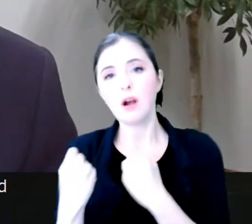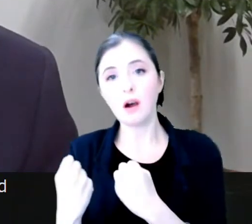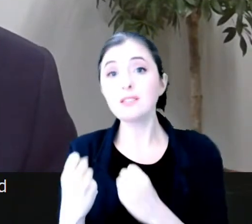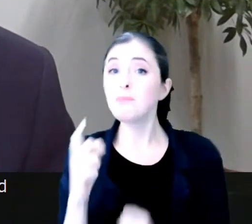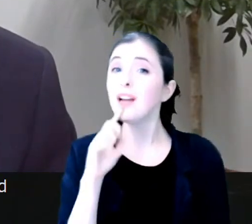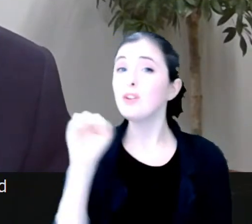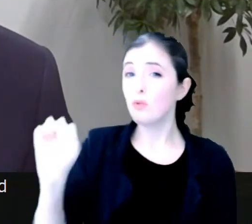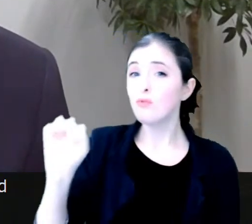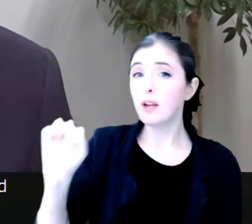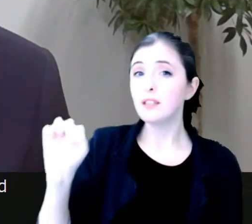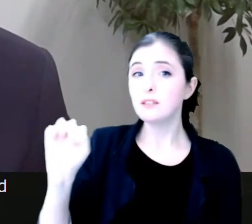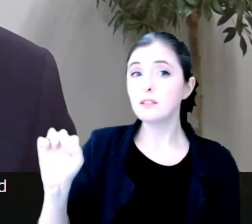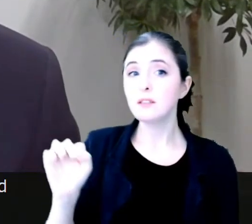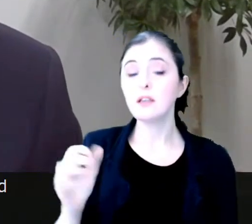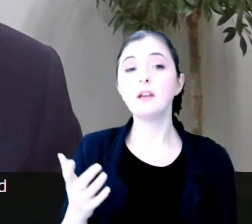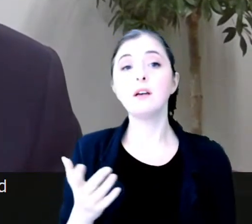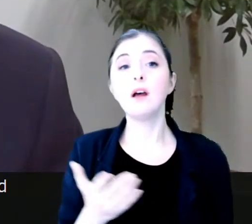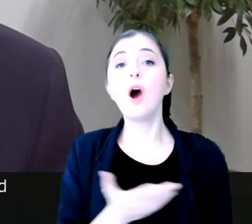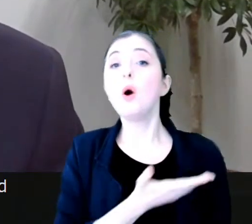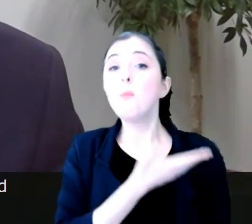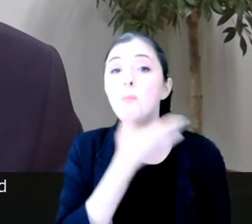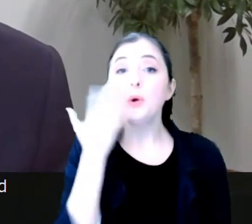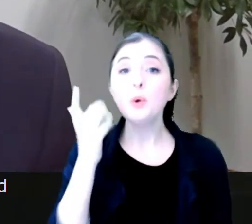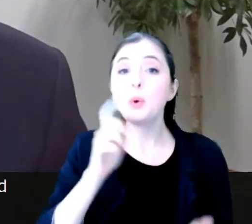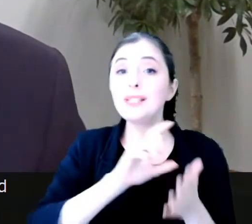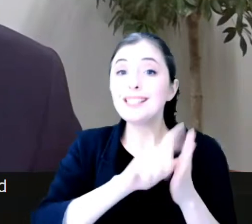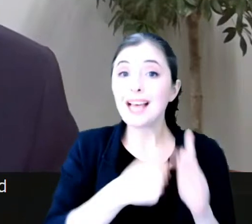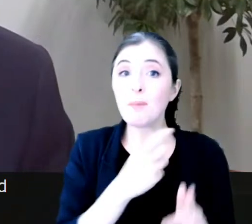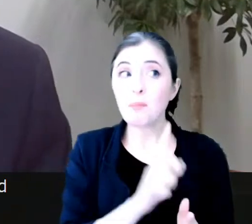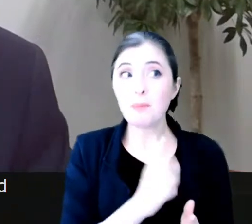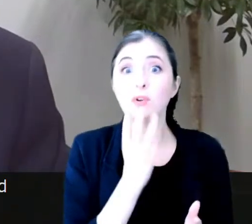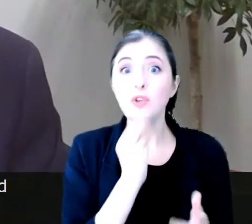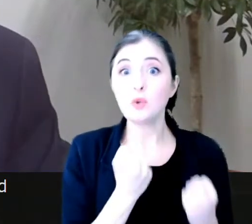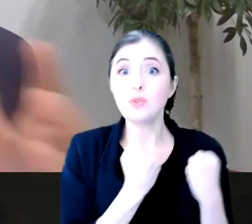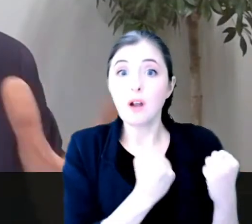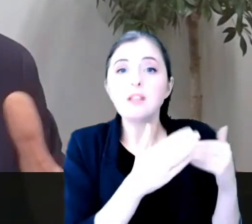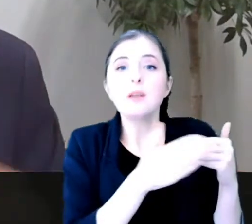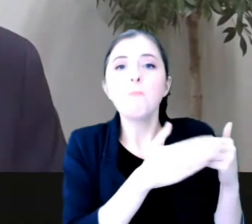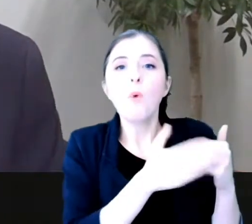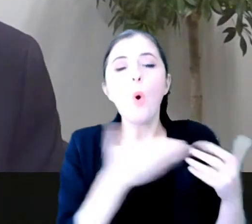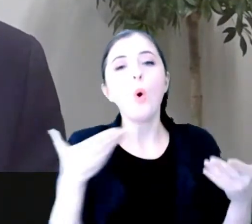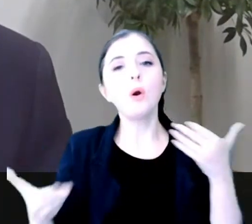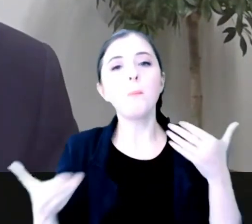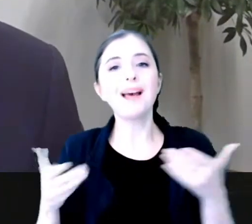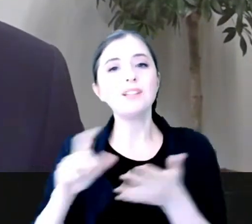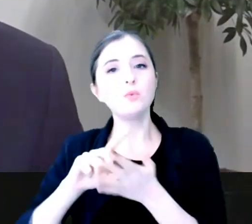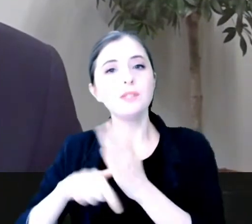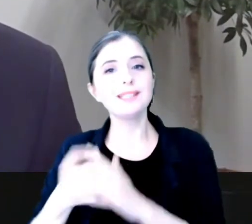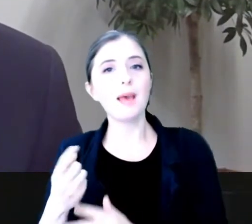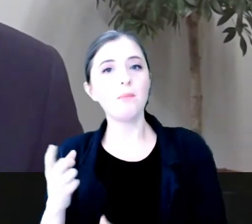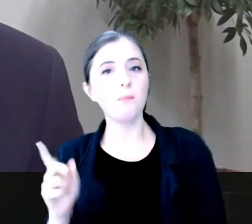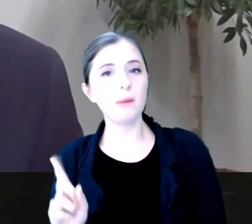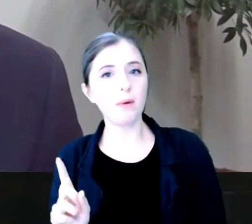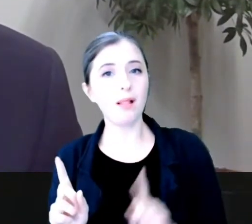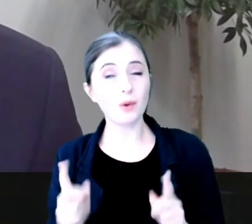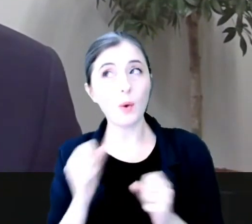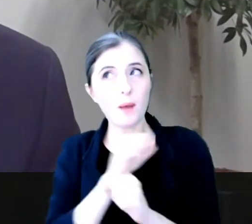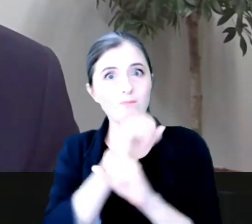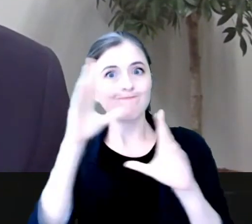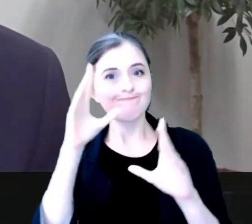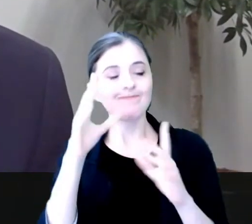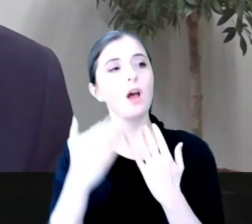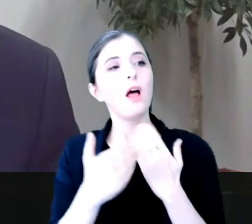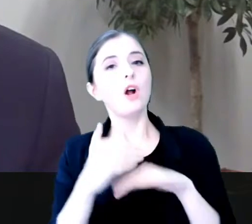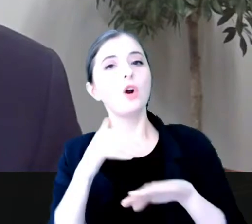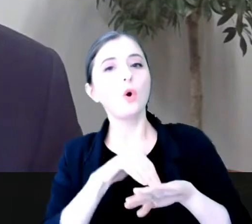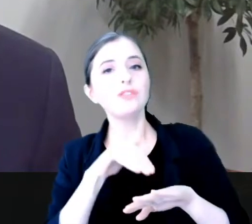non-disabled people use cars far more than disabled people. And so it's really important to understand the consequences of a reliance on cars as